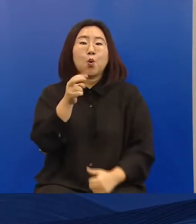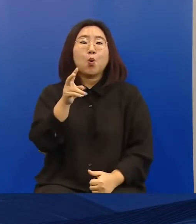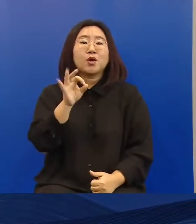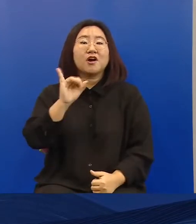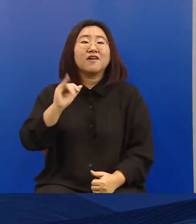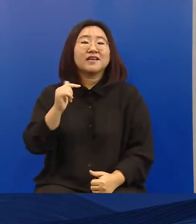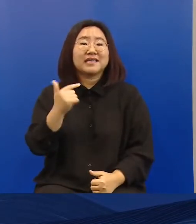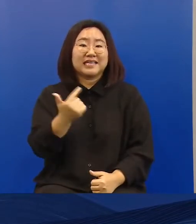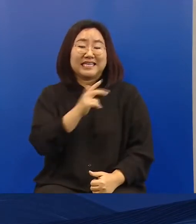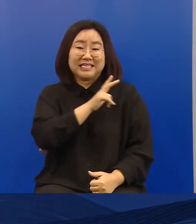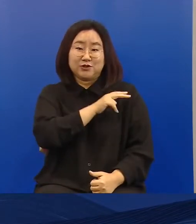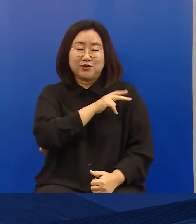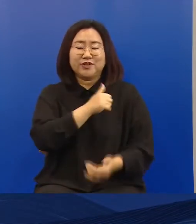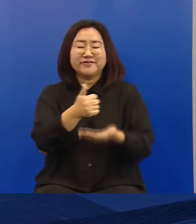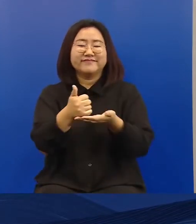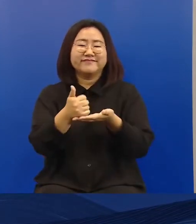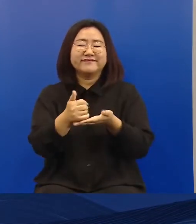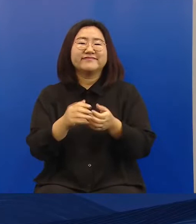loss.